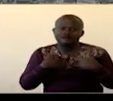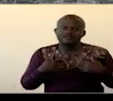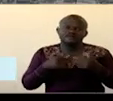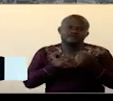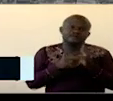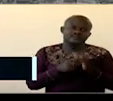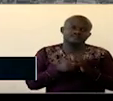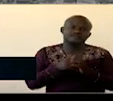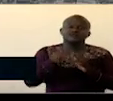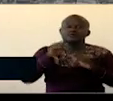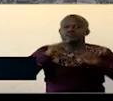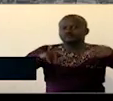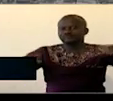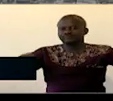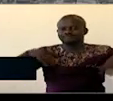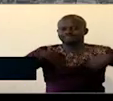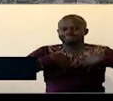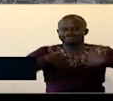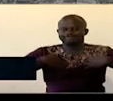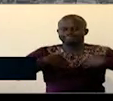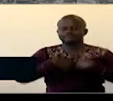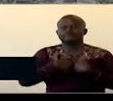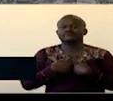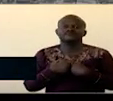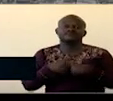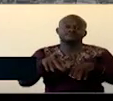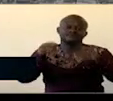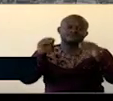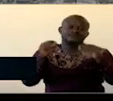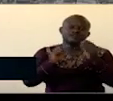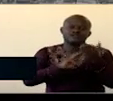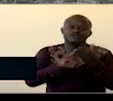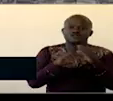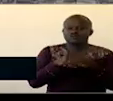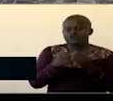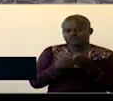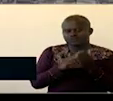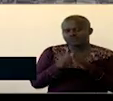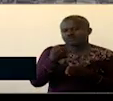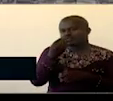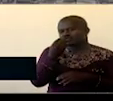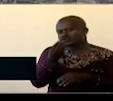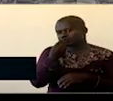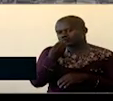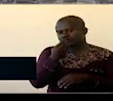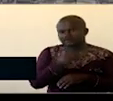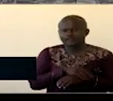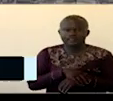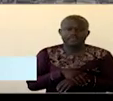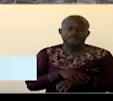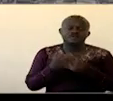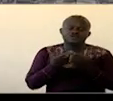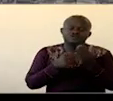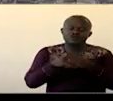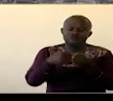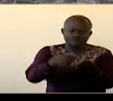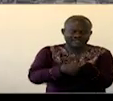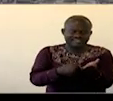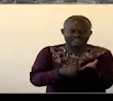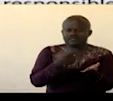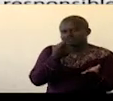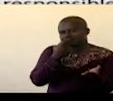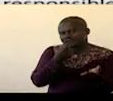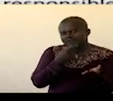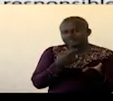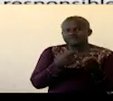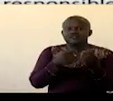meaning biodiversity can be used as the source of food, the source of medicine, the source